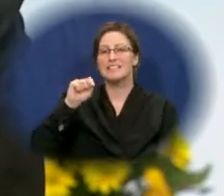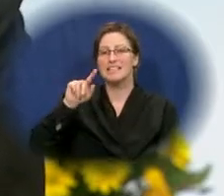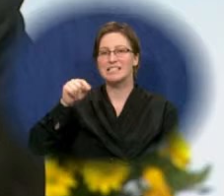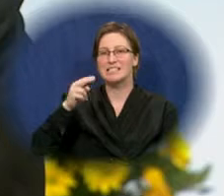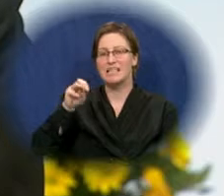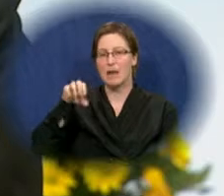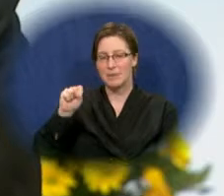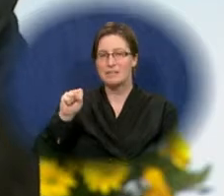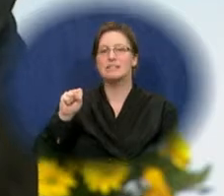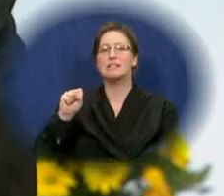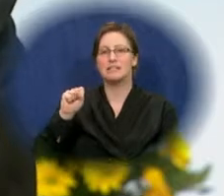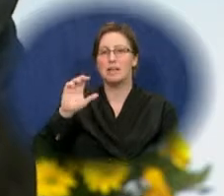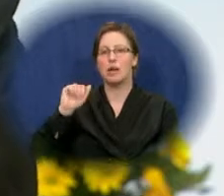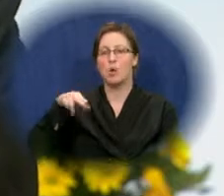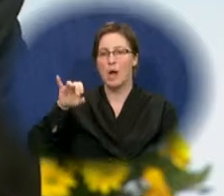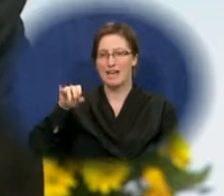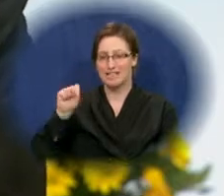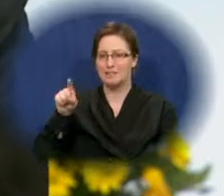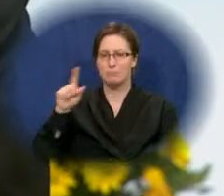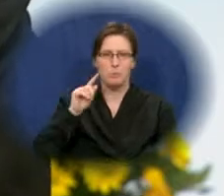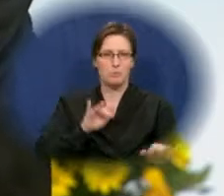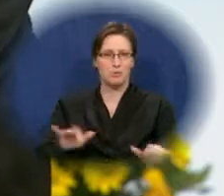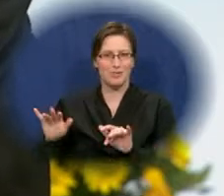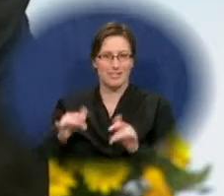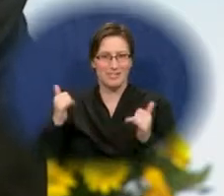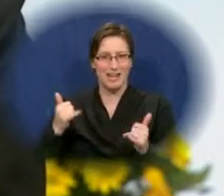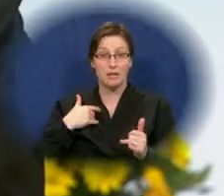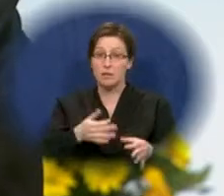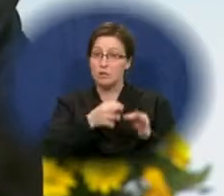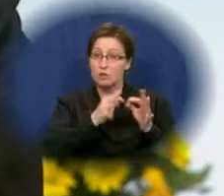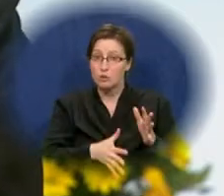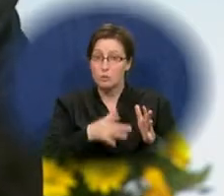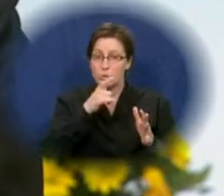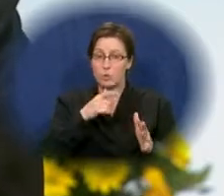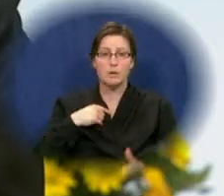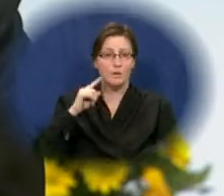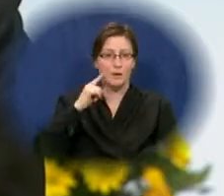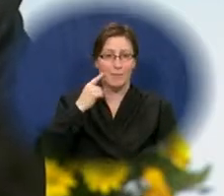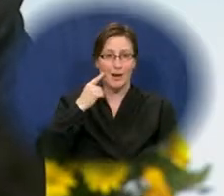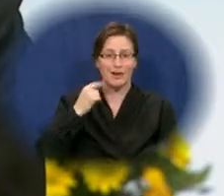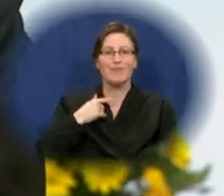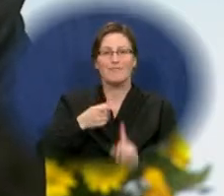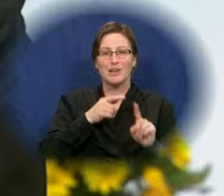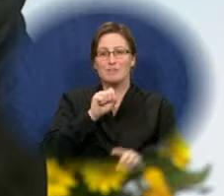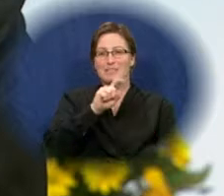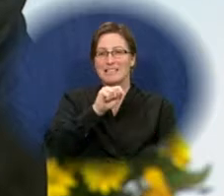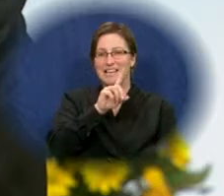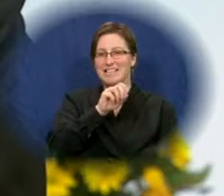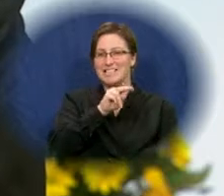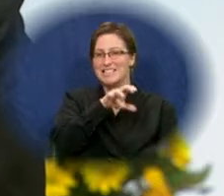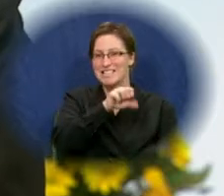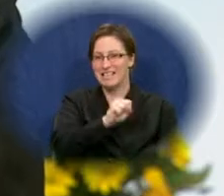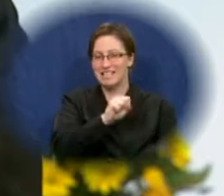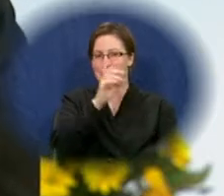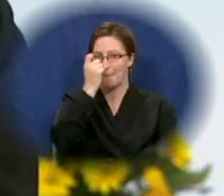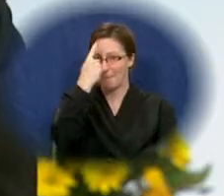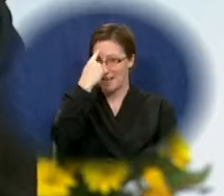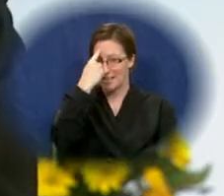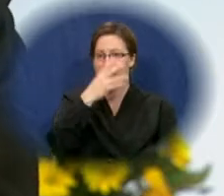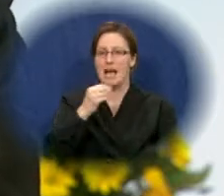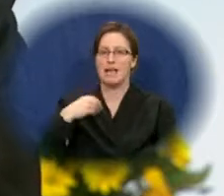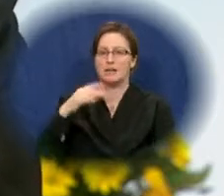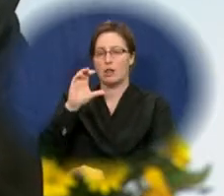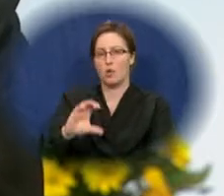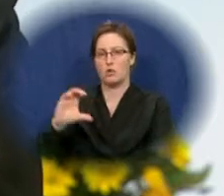Madison provided our music ministry. The interpretation by Mary Fruits of St. Denis Parish, Madison, and